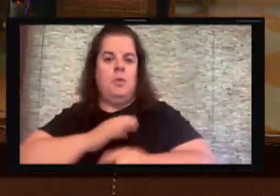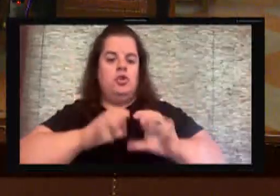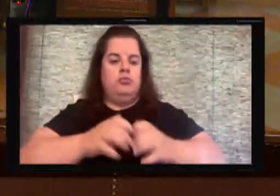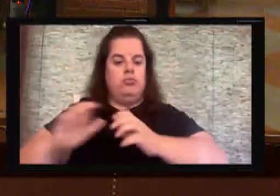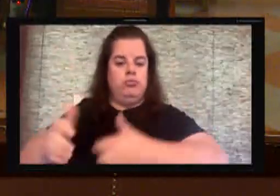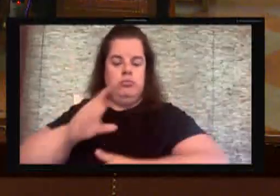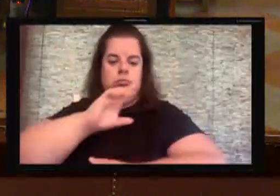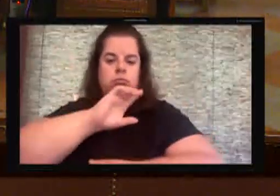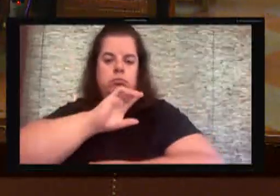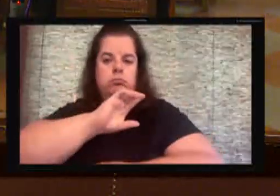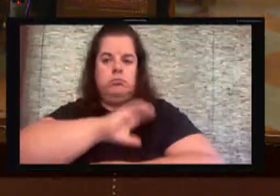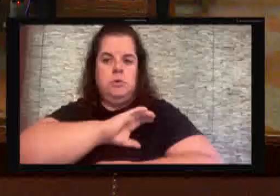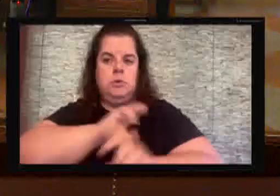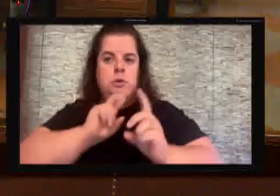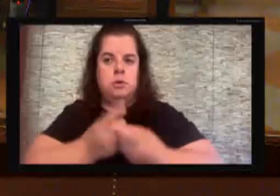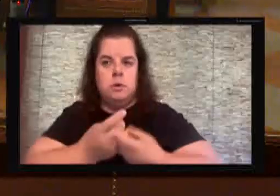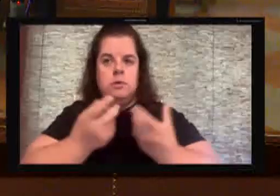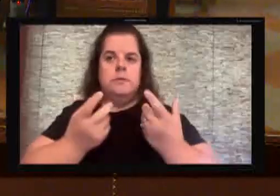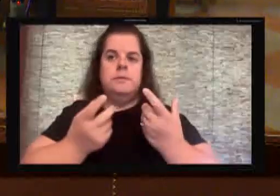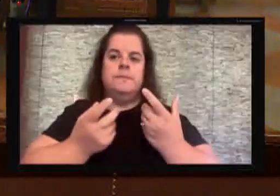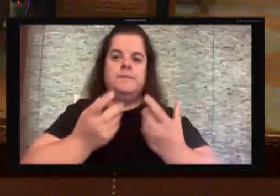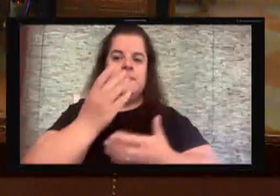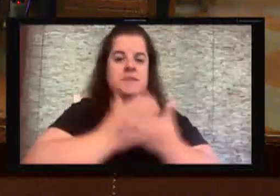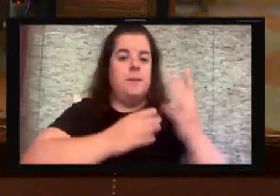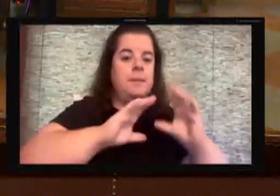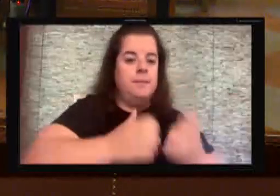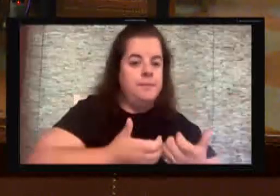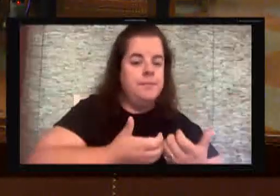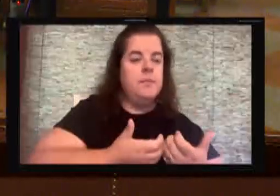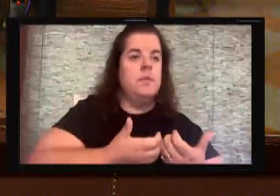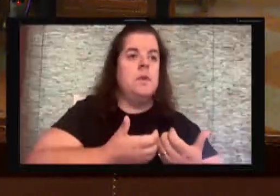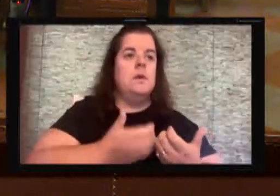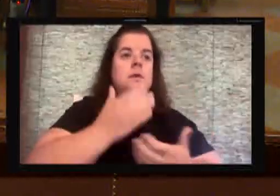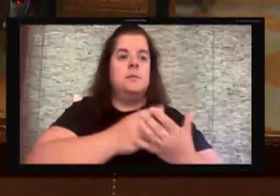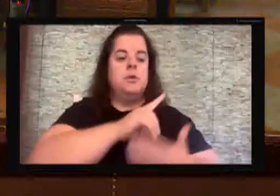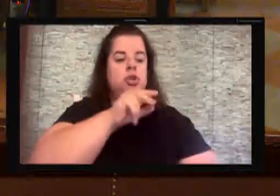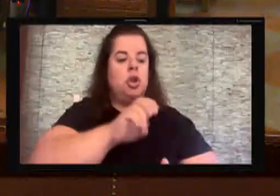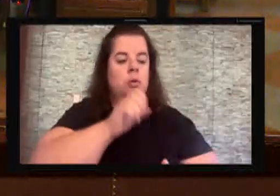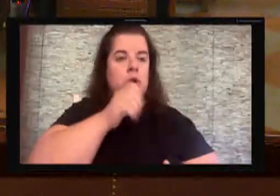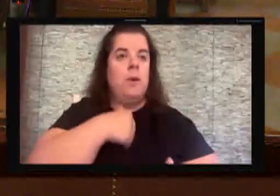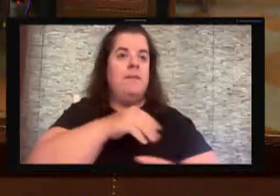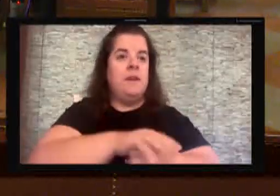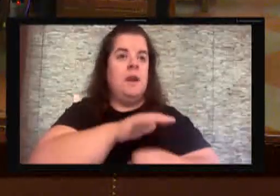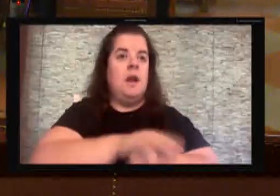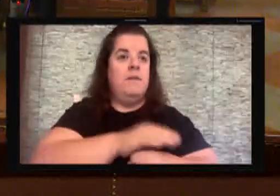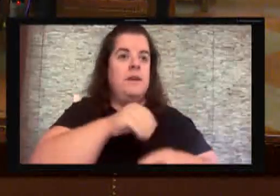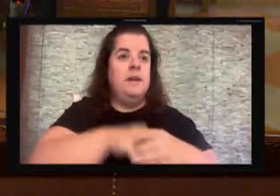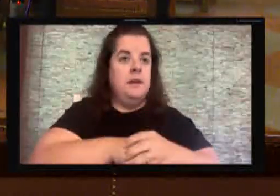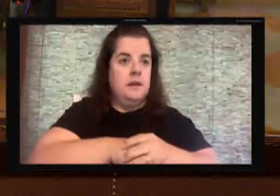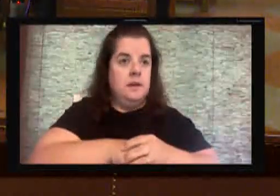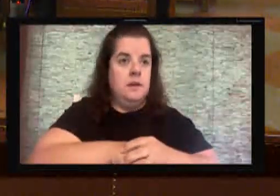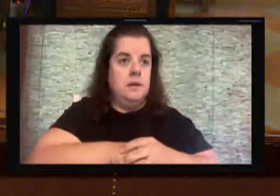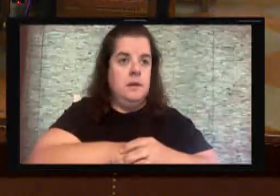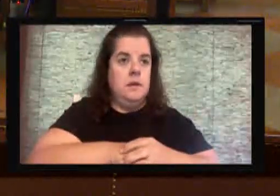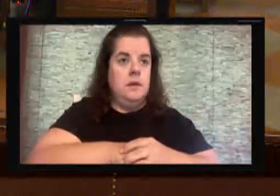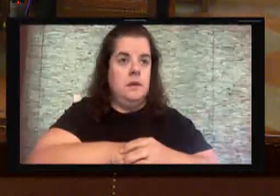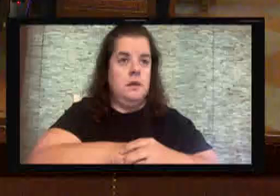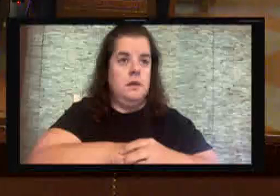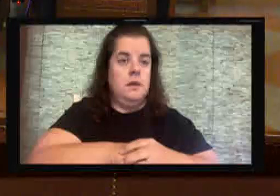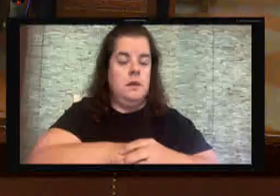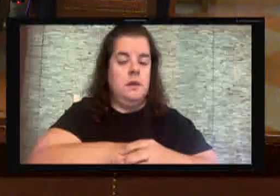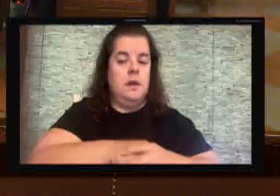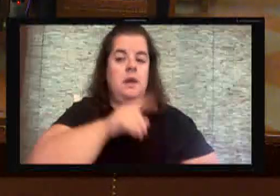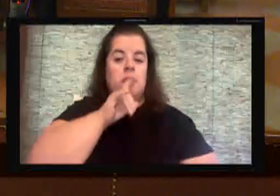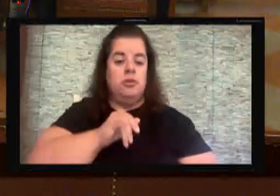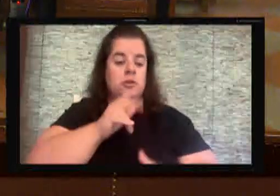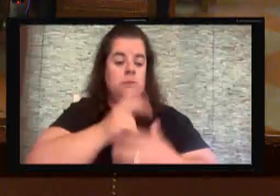that I don't think some bureaus don't, or some zones don't have enough officers in them, and that, I mean, actually, probably most of them probably